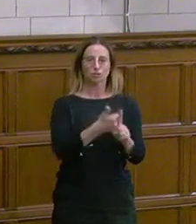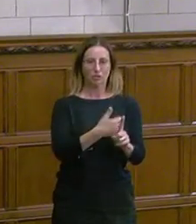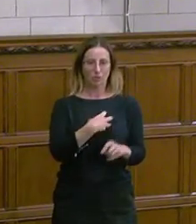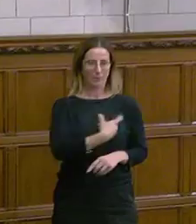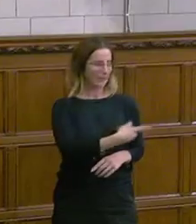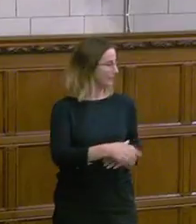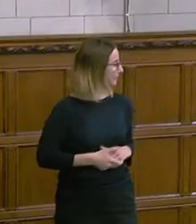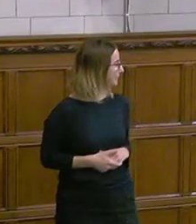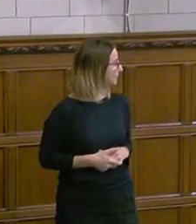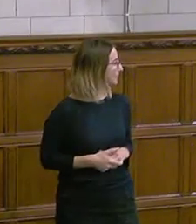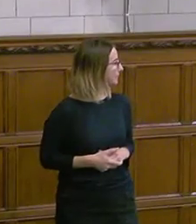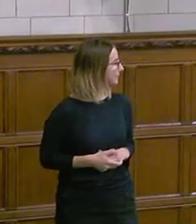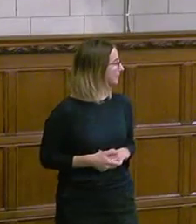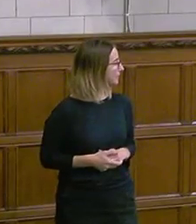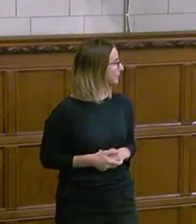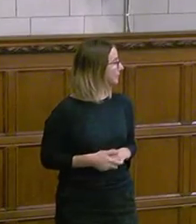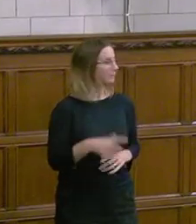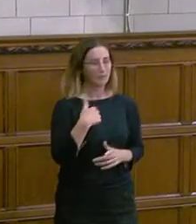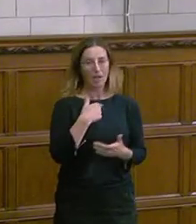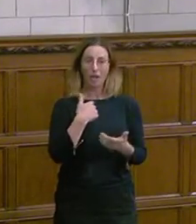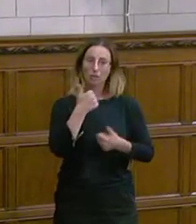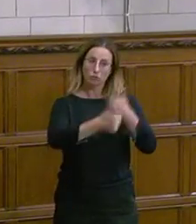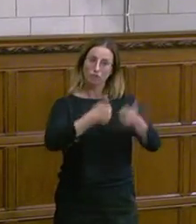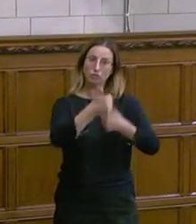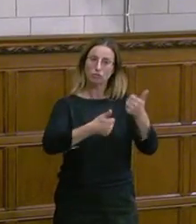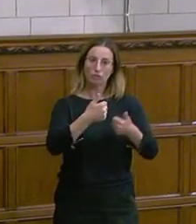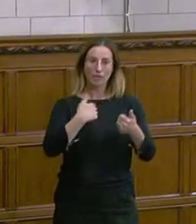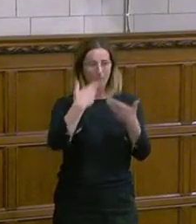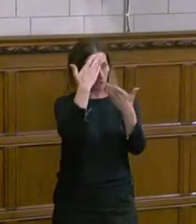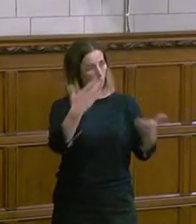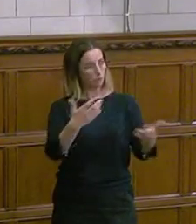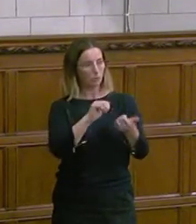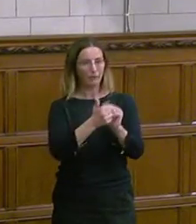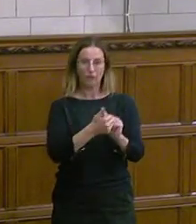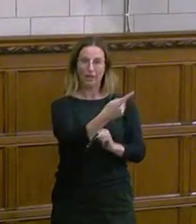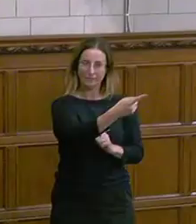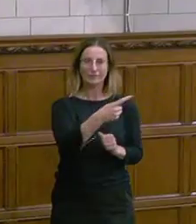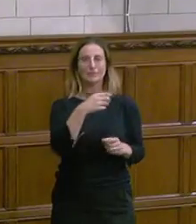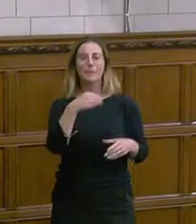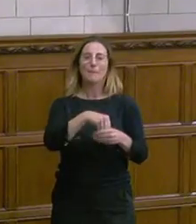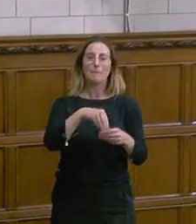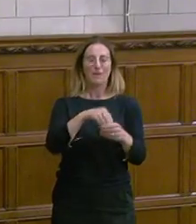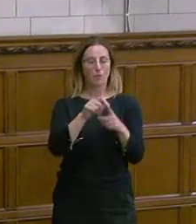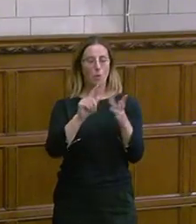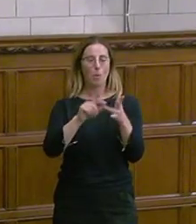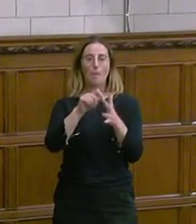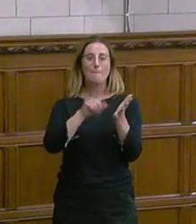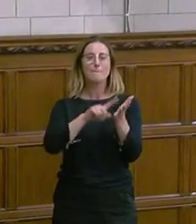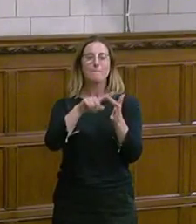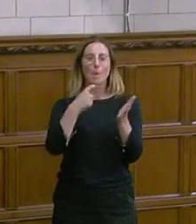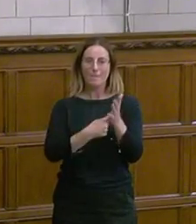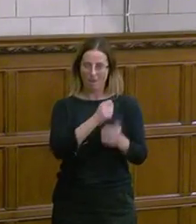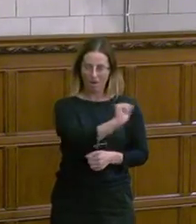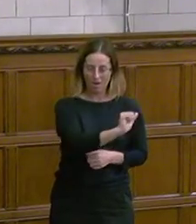pleasure to serve under your chairmanship. I congratulate my honourable friend, the member for Poplar and Limehouse, on securing this debate and for the